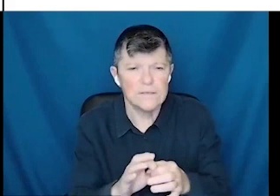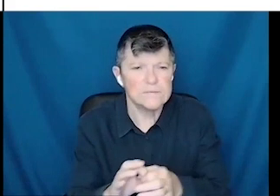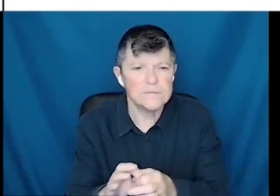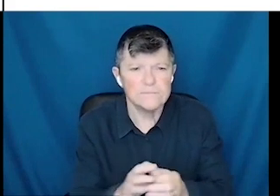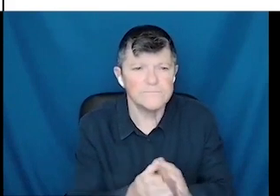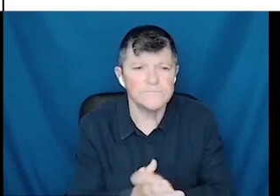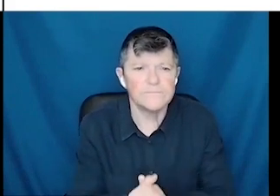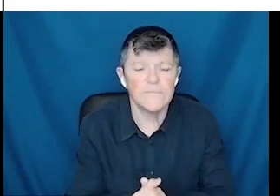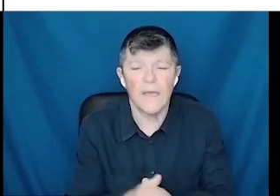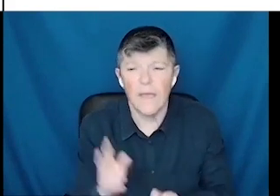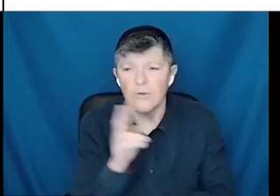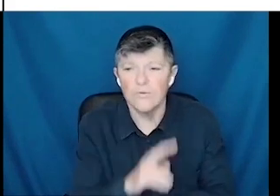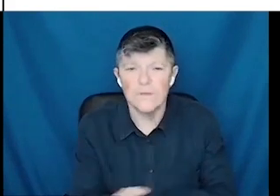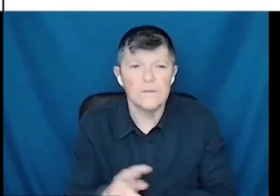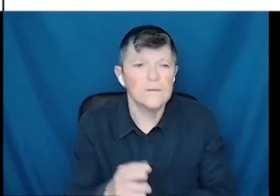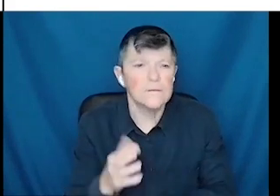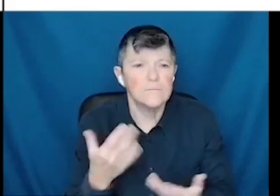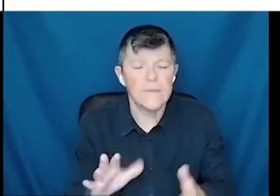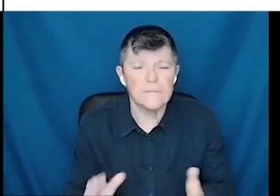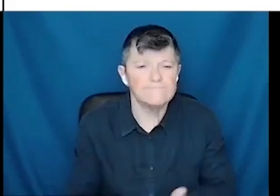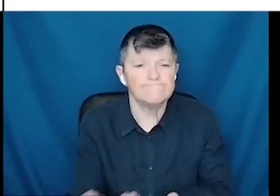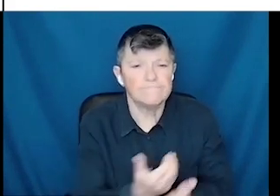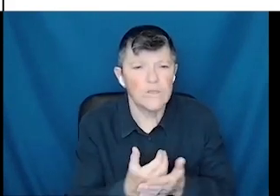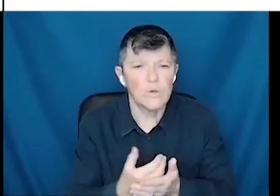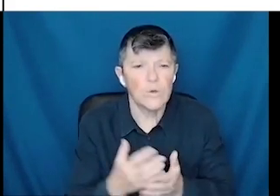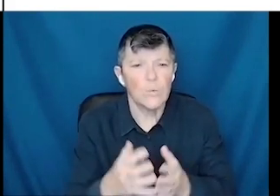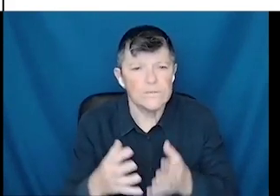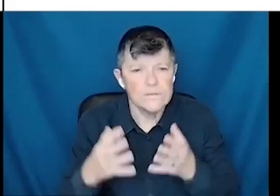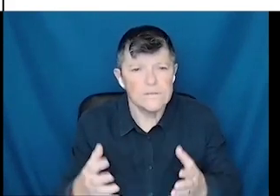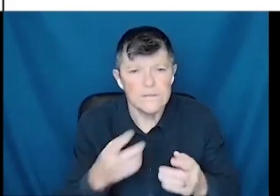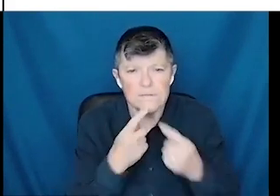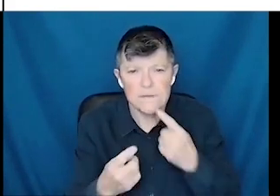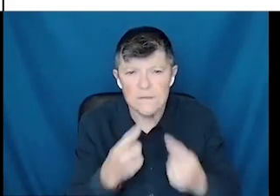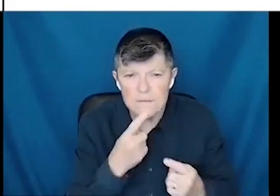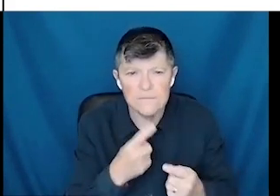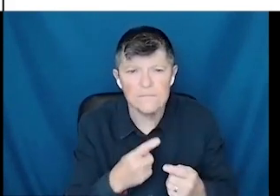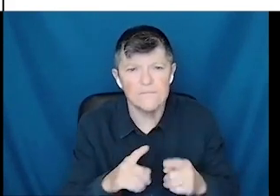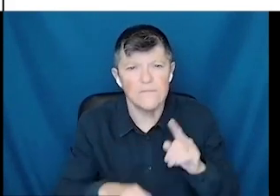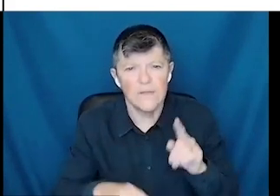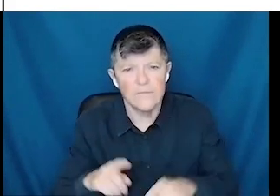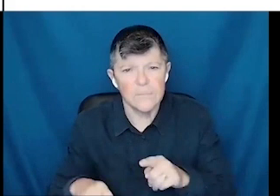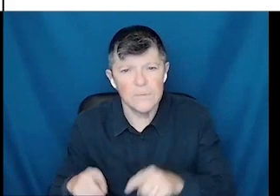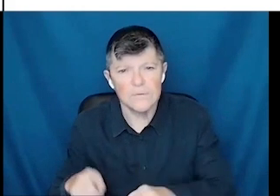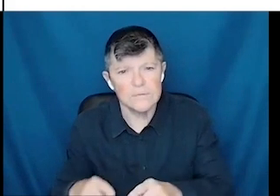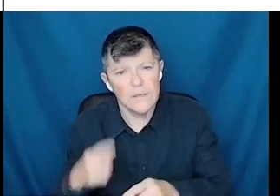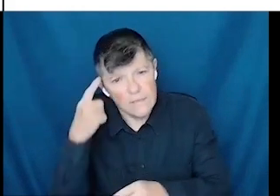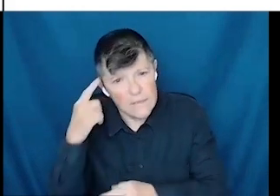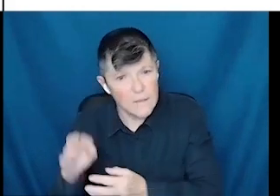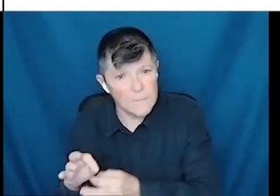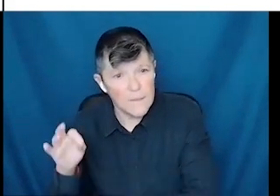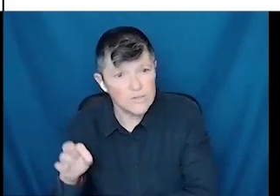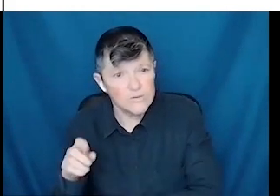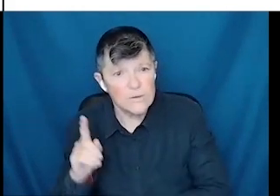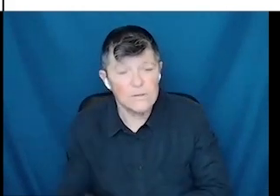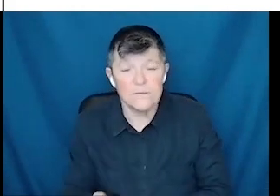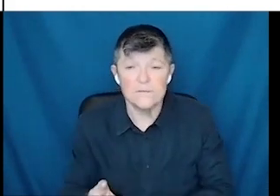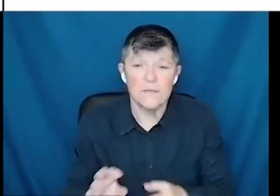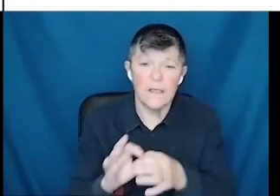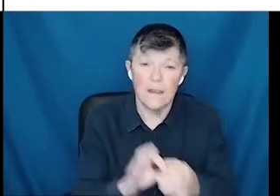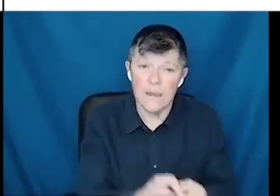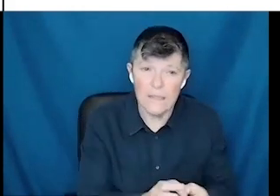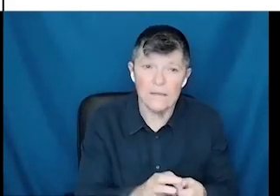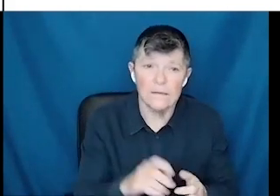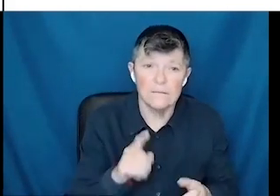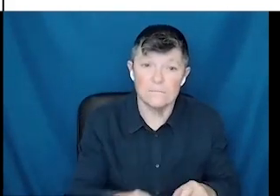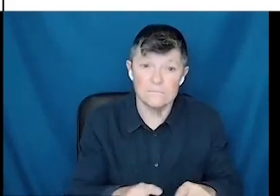that you've collected quantitative data on your different variables, brackets things you're measuring, you need to ask yourself, is there a link between these variables? Are they